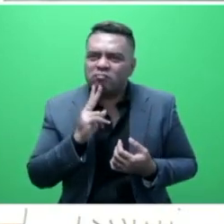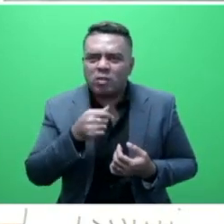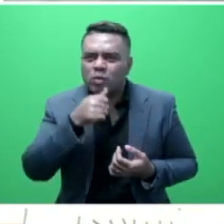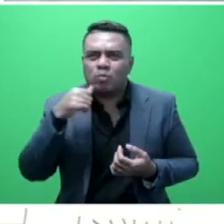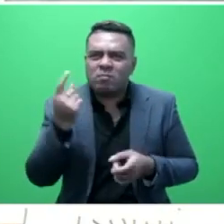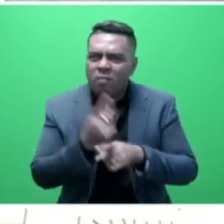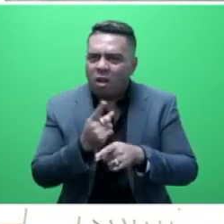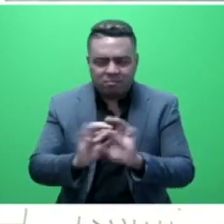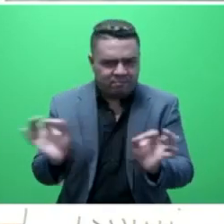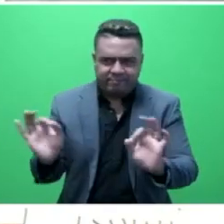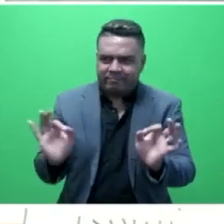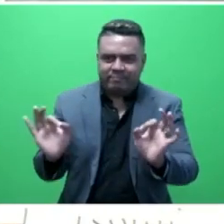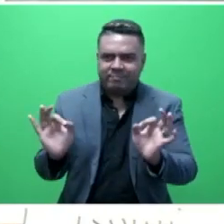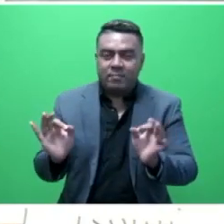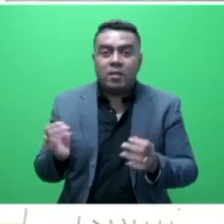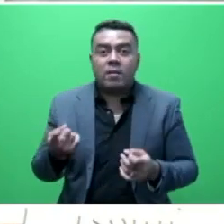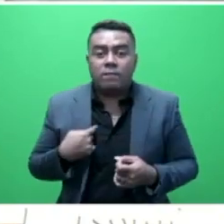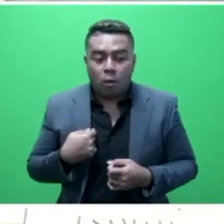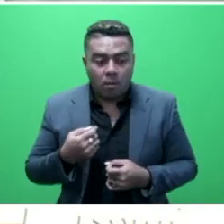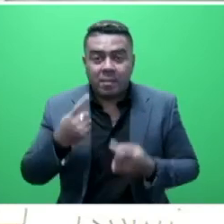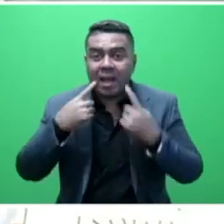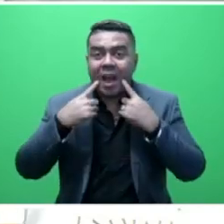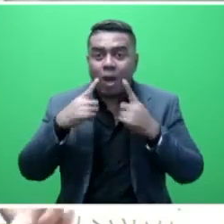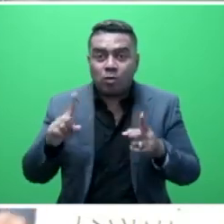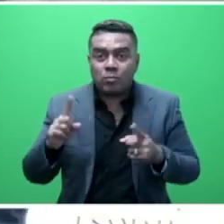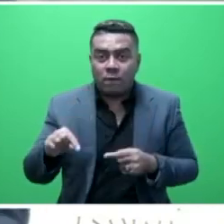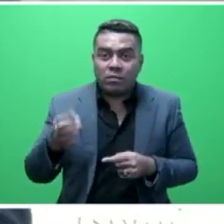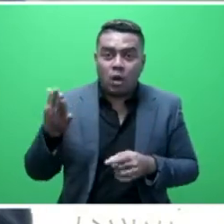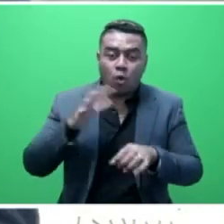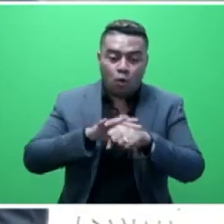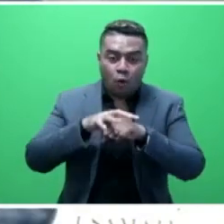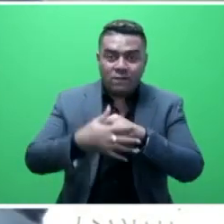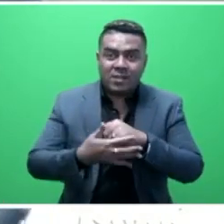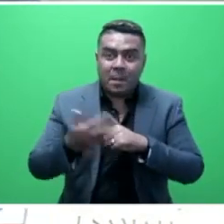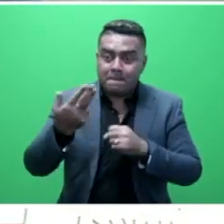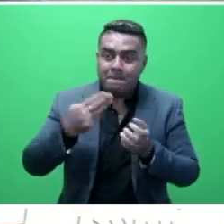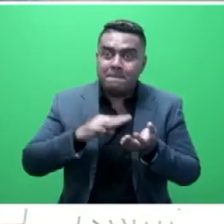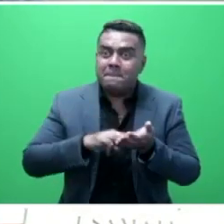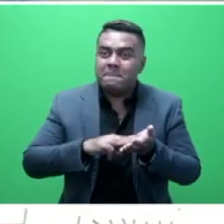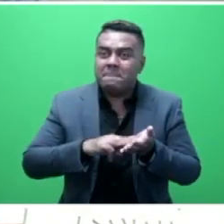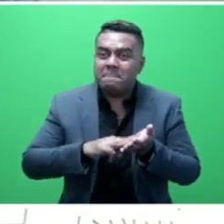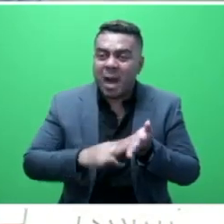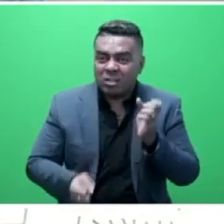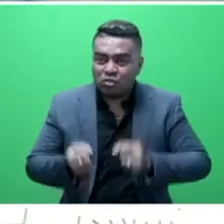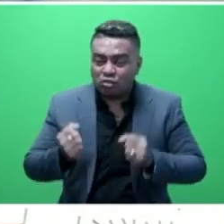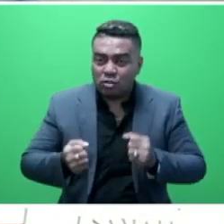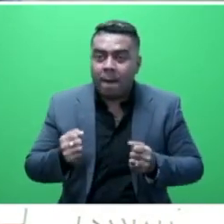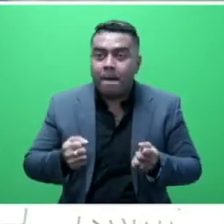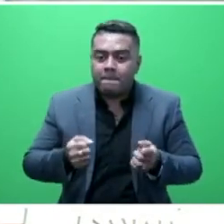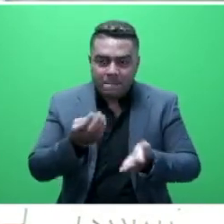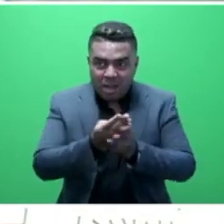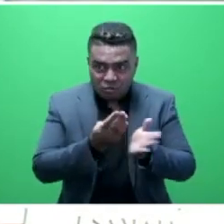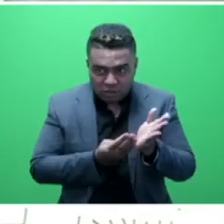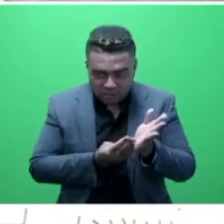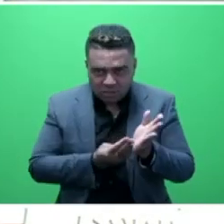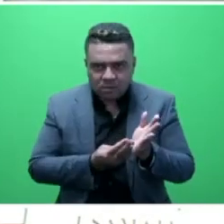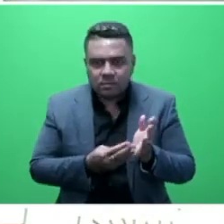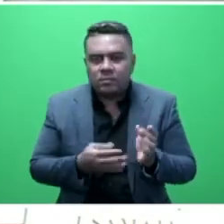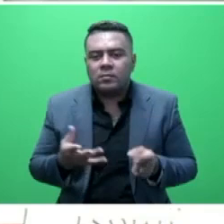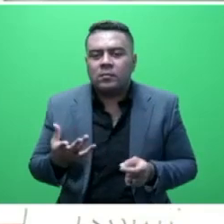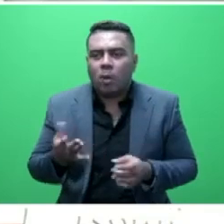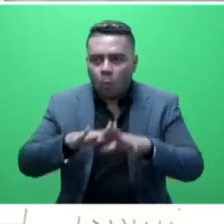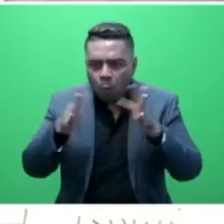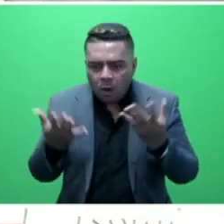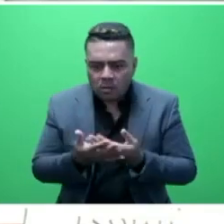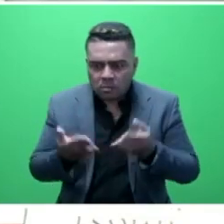announcement of our COVID-19 response budget, the world economy has fared far worse than we ever feared. Global